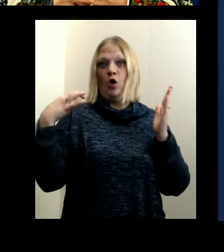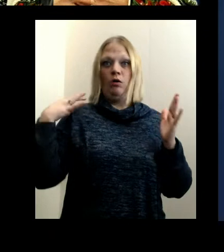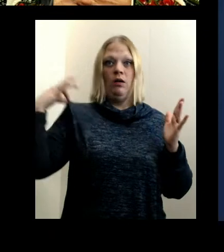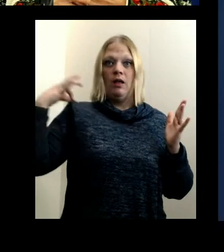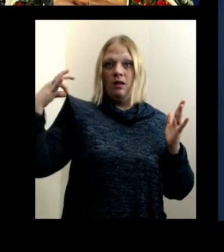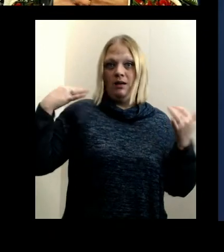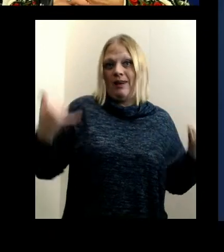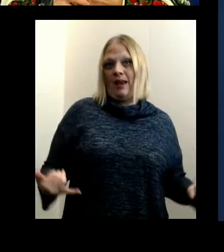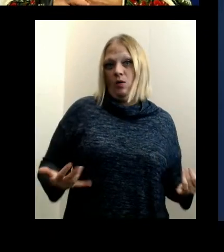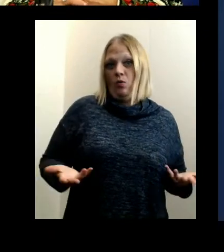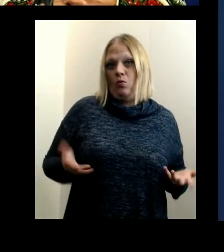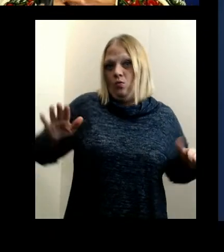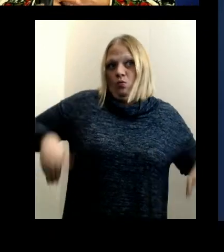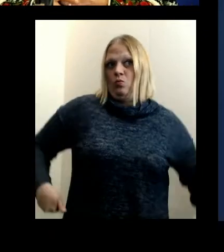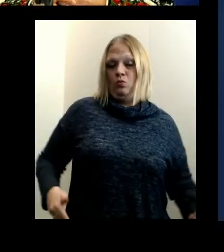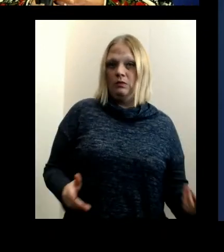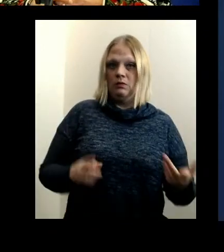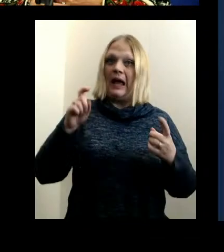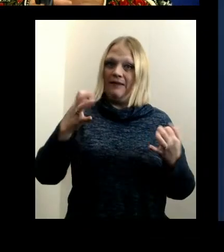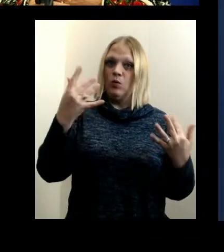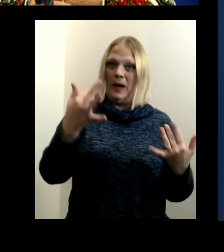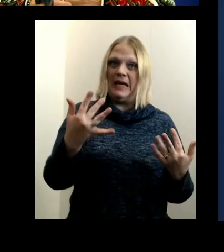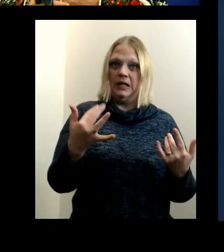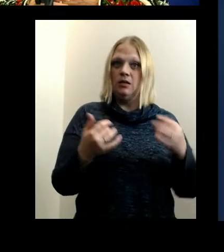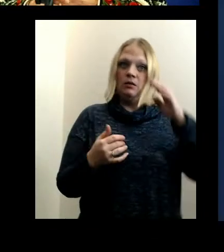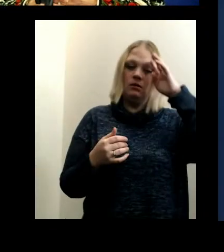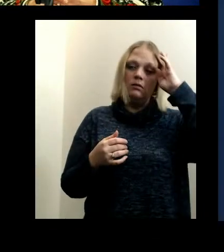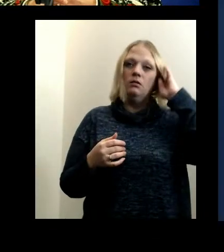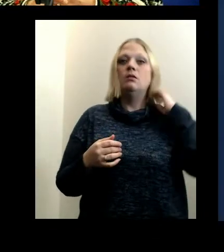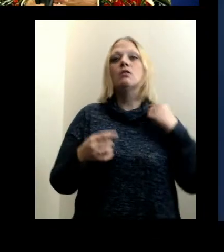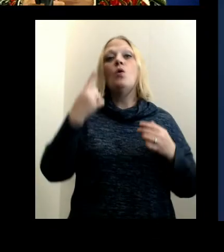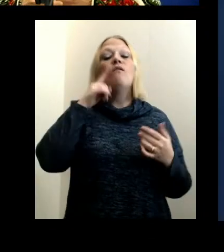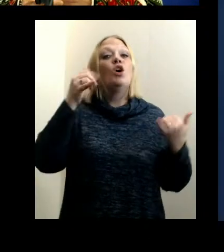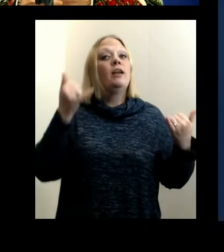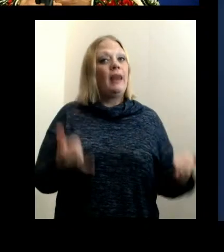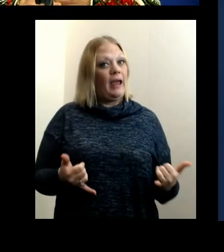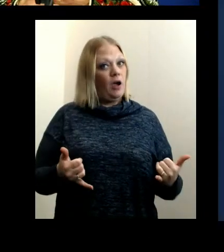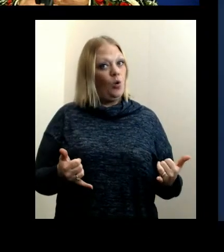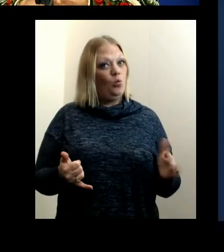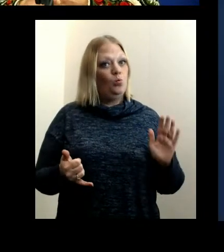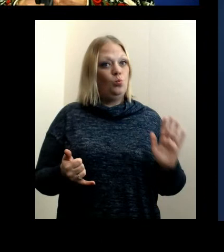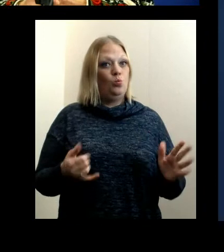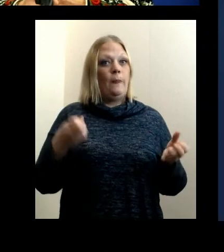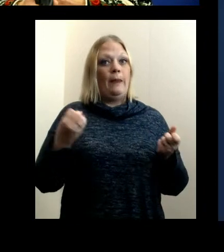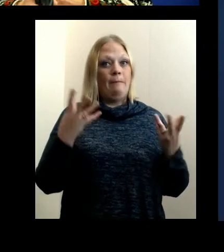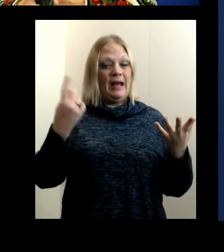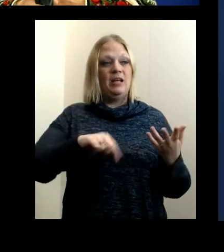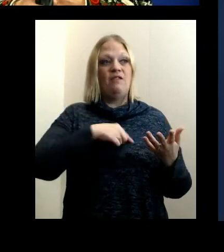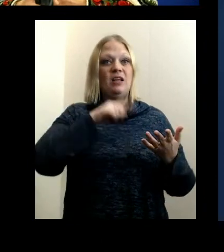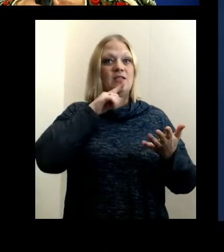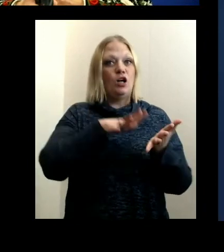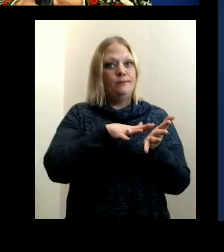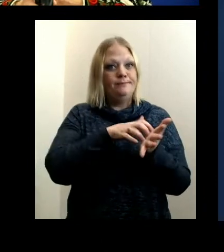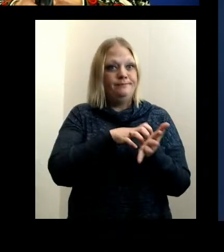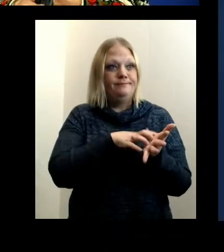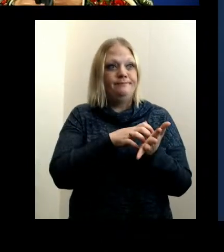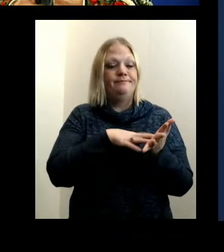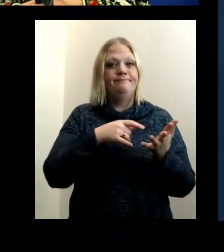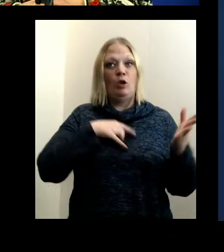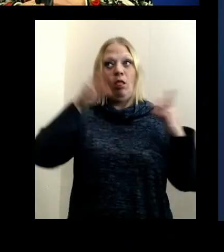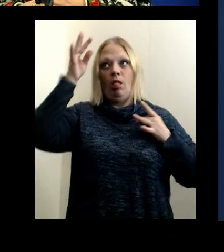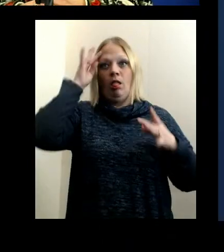category yet, so we all have to wait. So in the meantime, many of us are vulnerable to